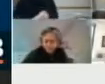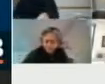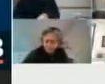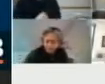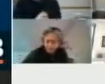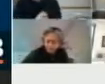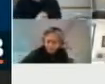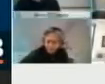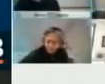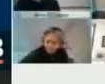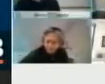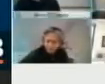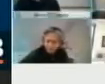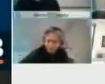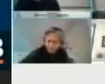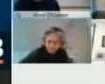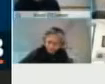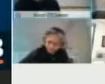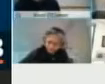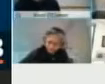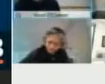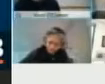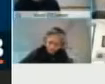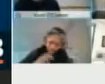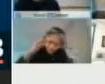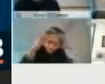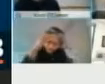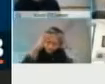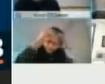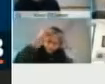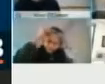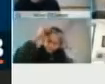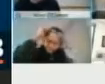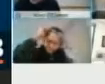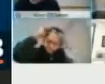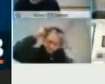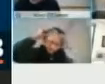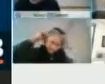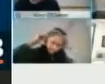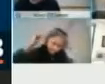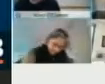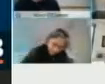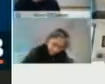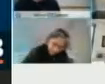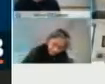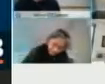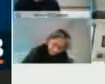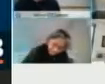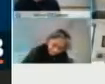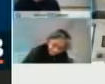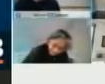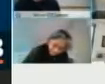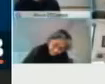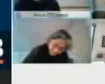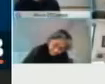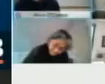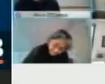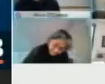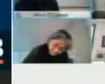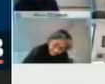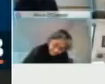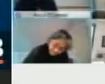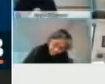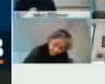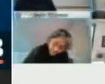Thank you. That was Madam Chair, Secretary here. There's 14 letters of support, and that was the one letter of opposition was